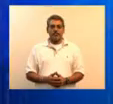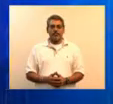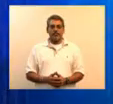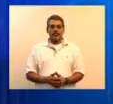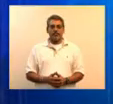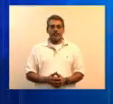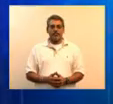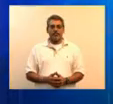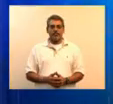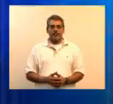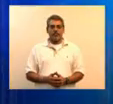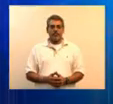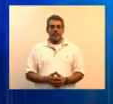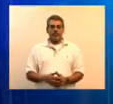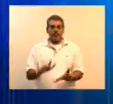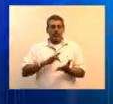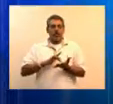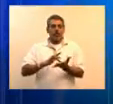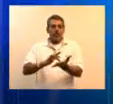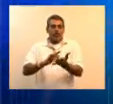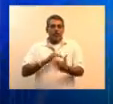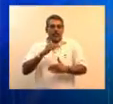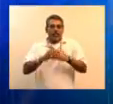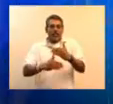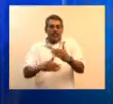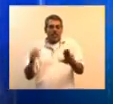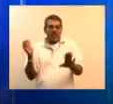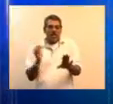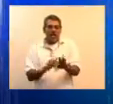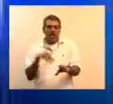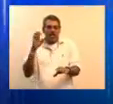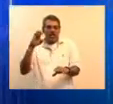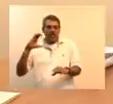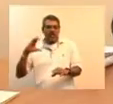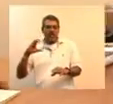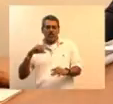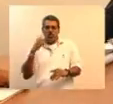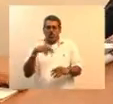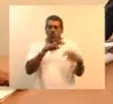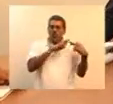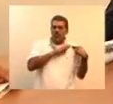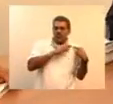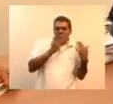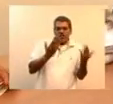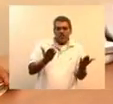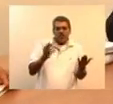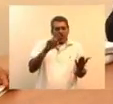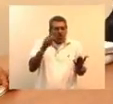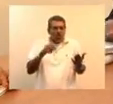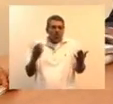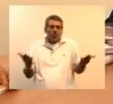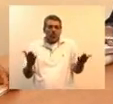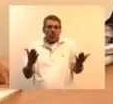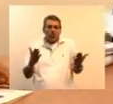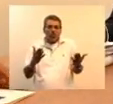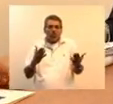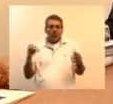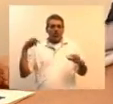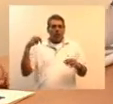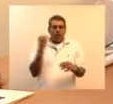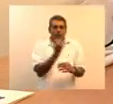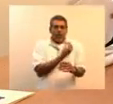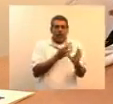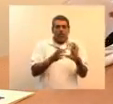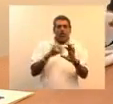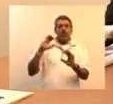Environmental Commission, mediation is usually conducted by a member of the Commission. When addressing the member, you should